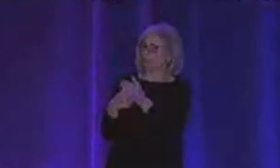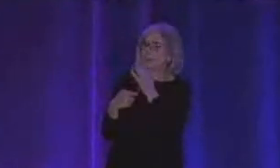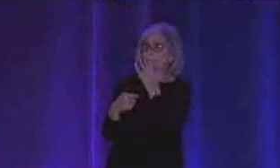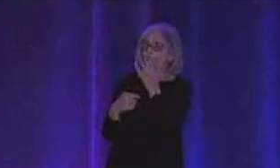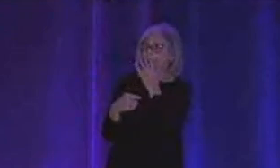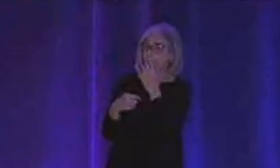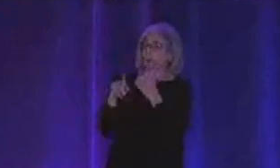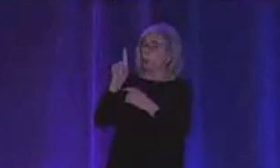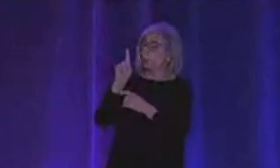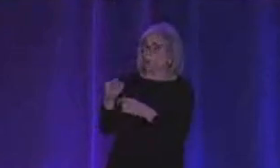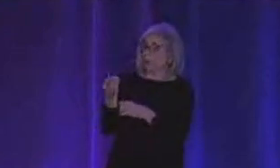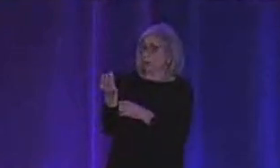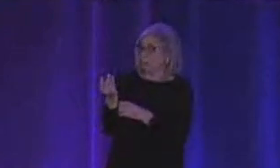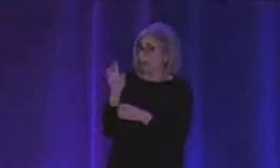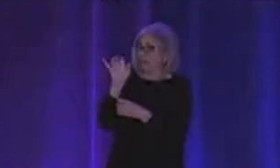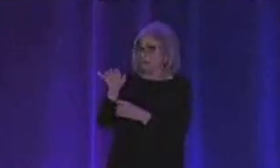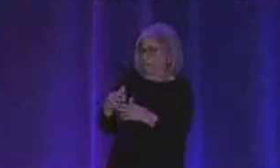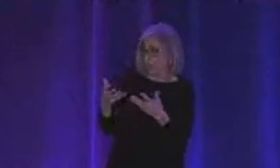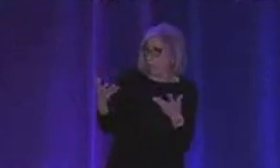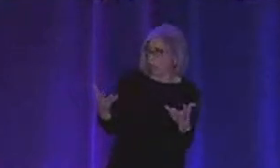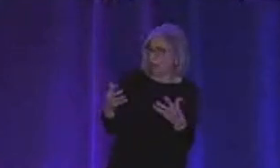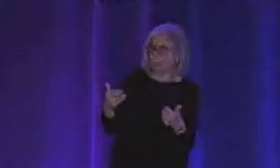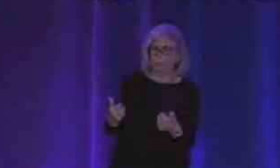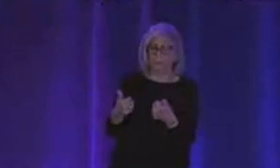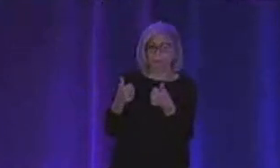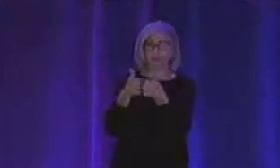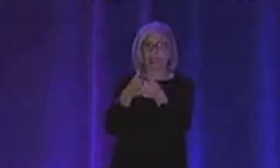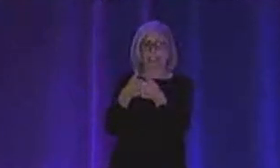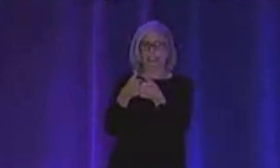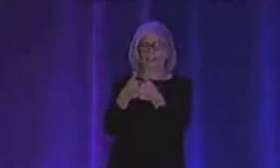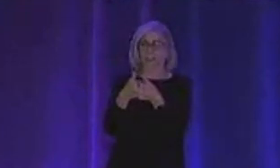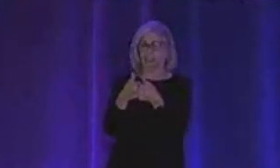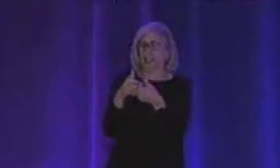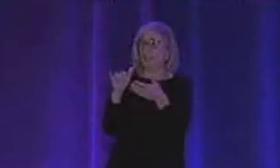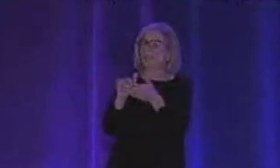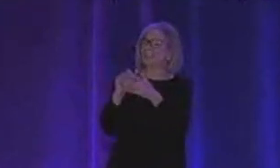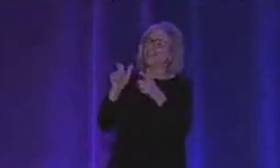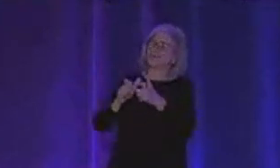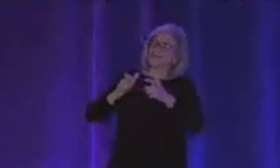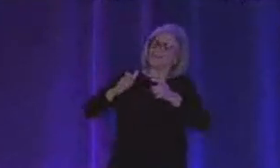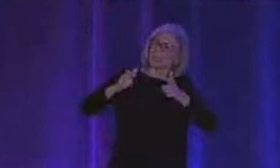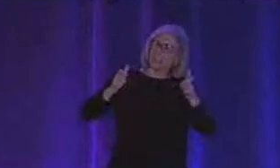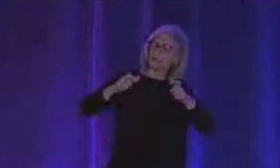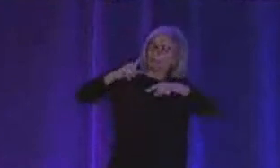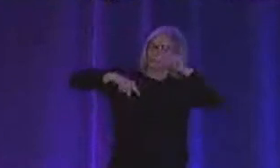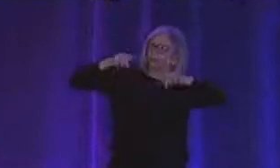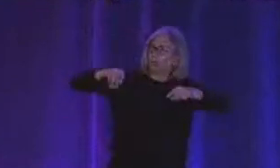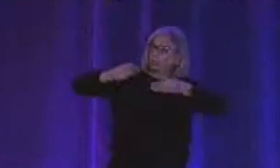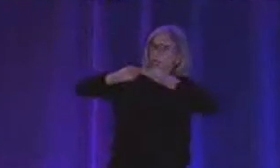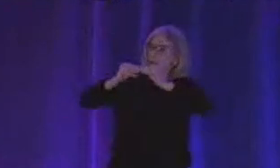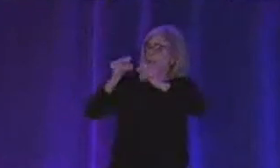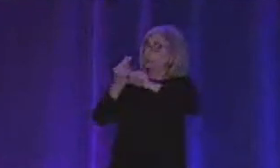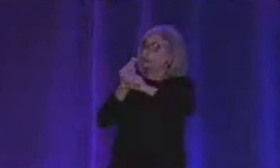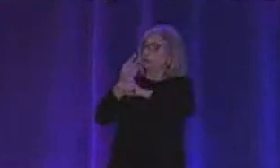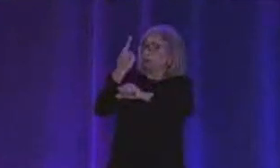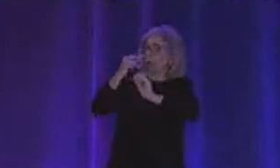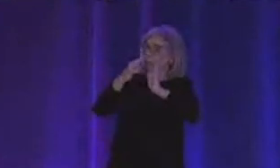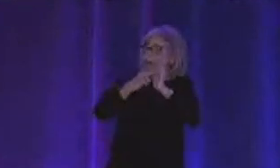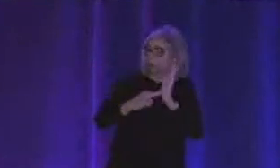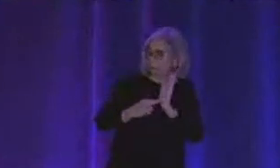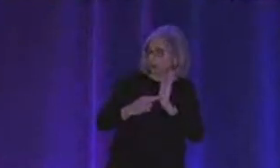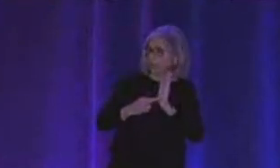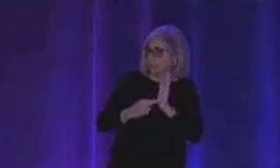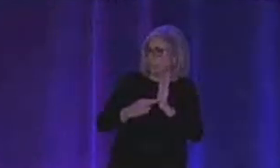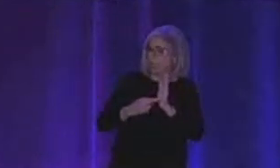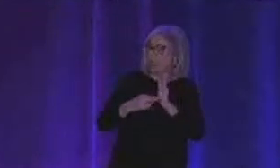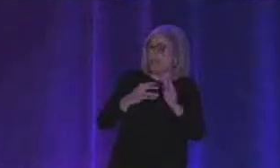So one property of that is the challenge. The challenge is a large random number that's used for registration and